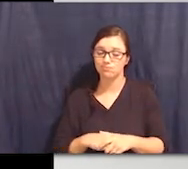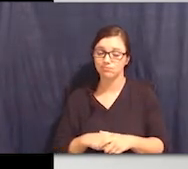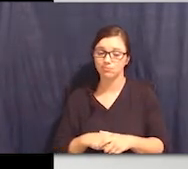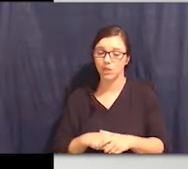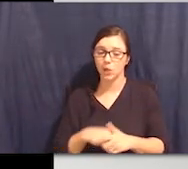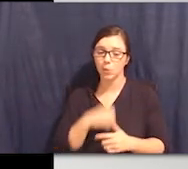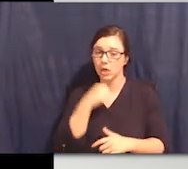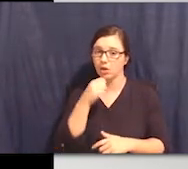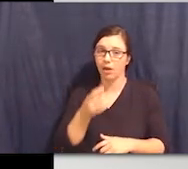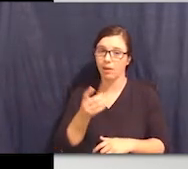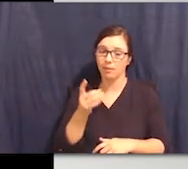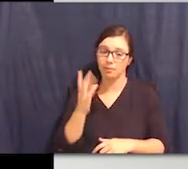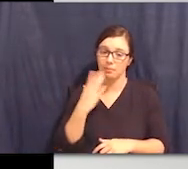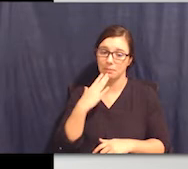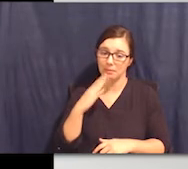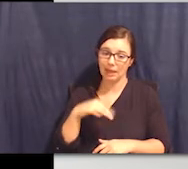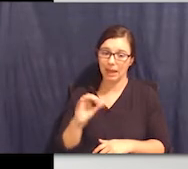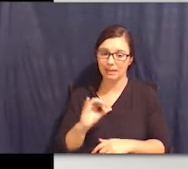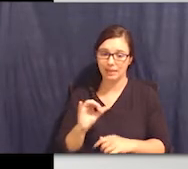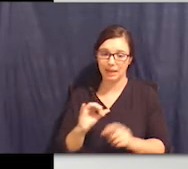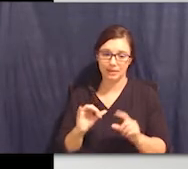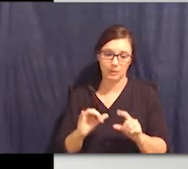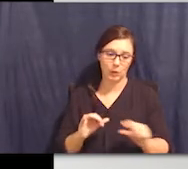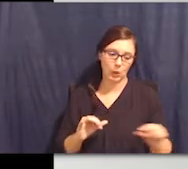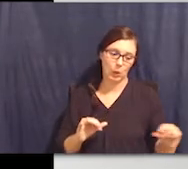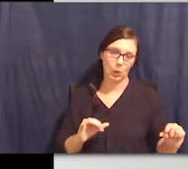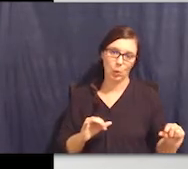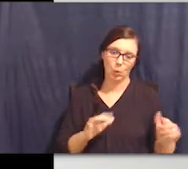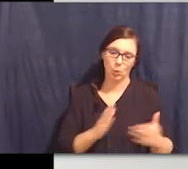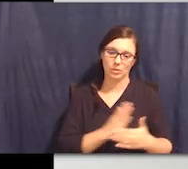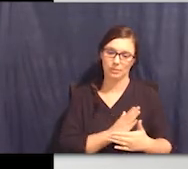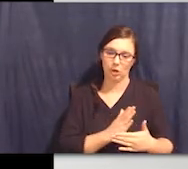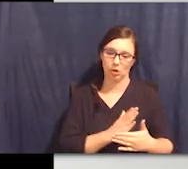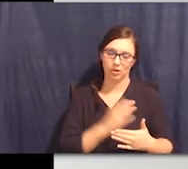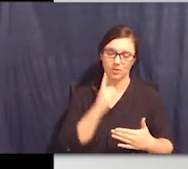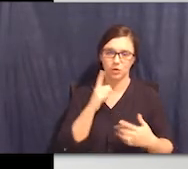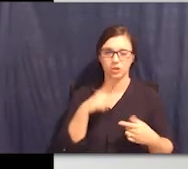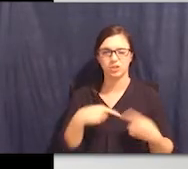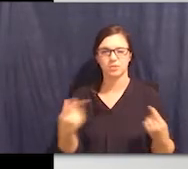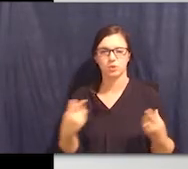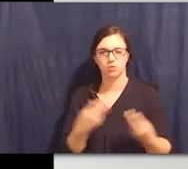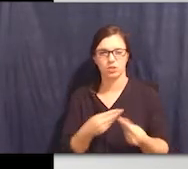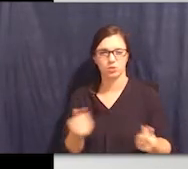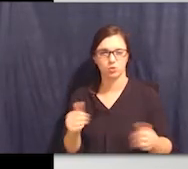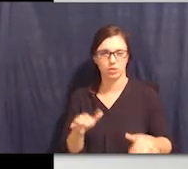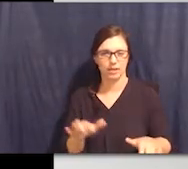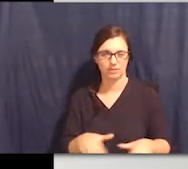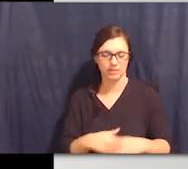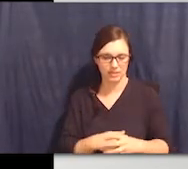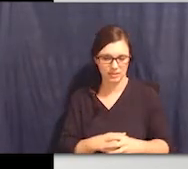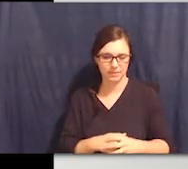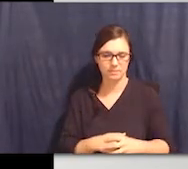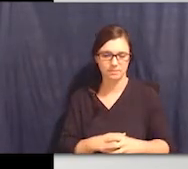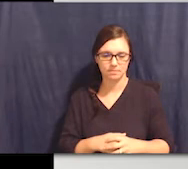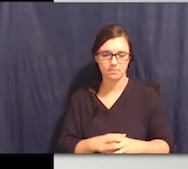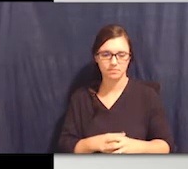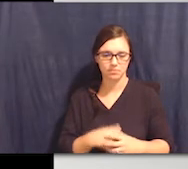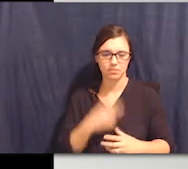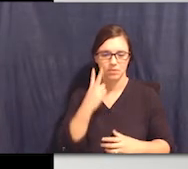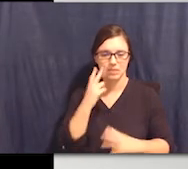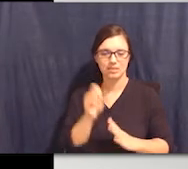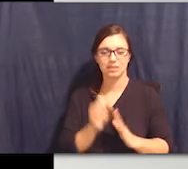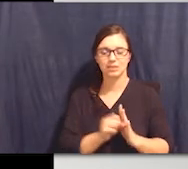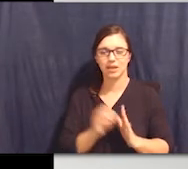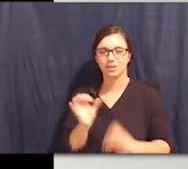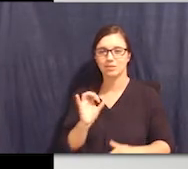we're not as bad as, like, okay, we're on the low to middle in terms of dispute resolution activity. You'll see